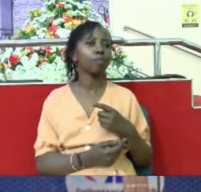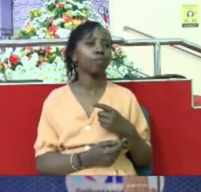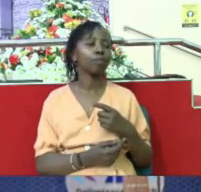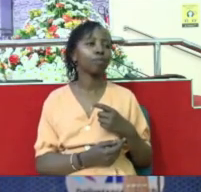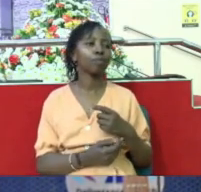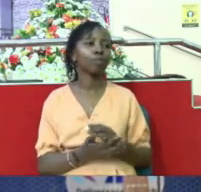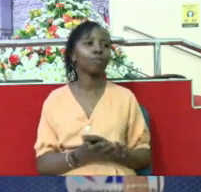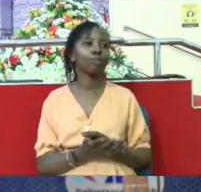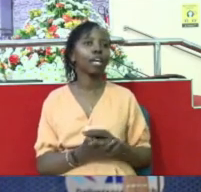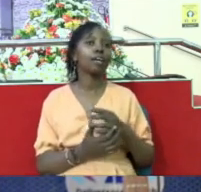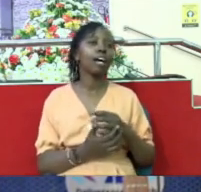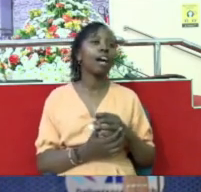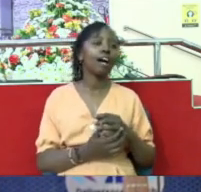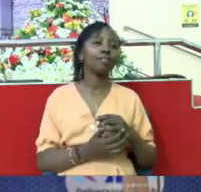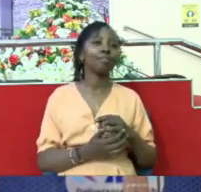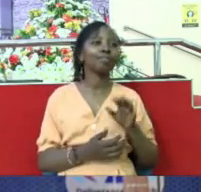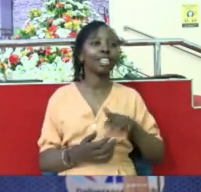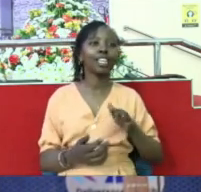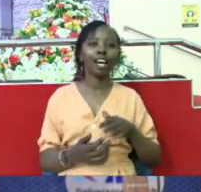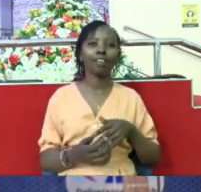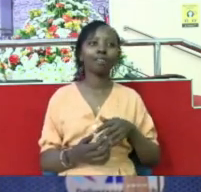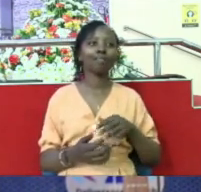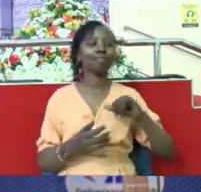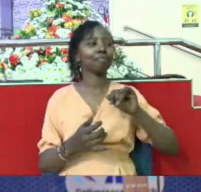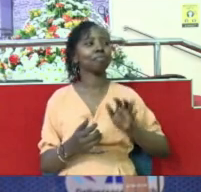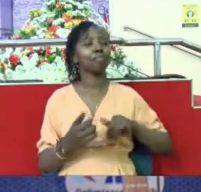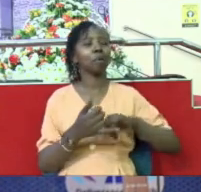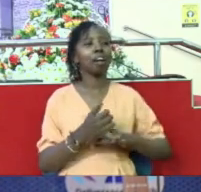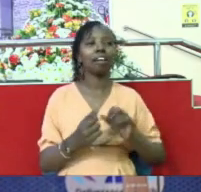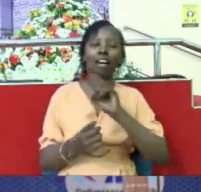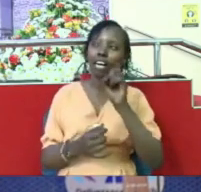tu. Karulizwa jina, nikasema, we will get the names.